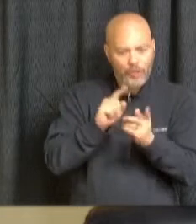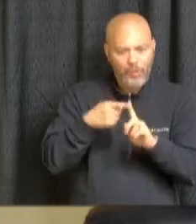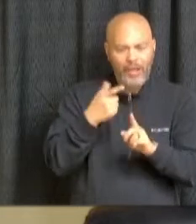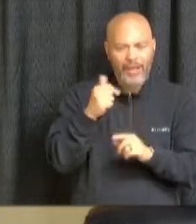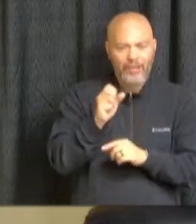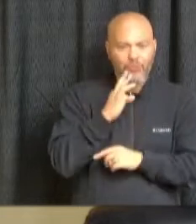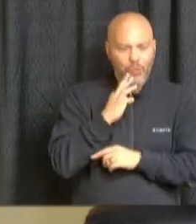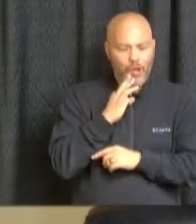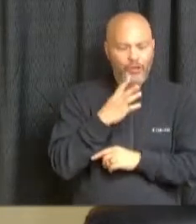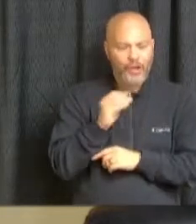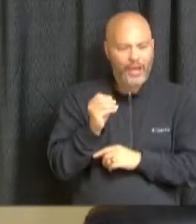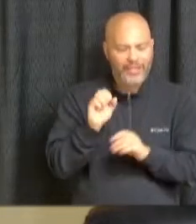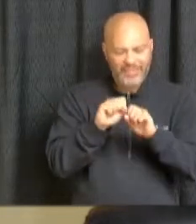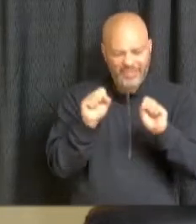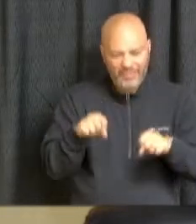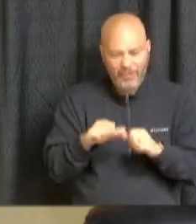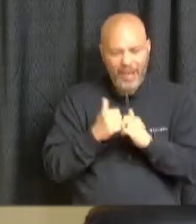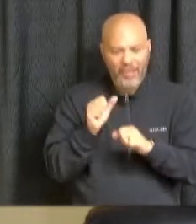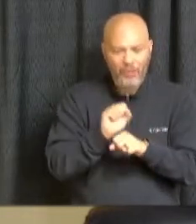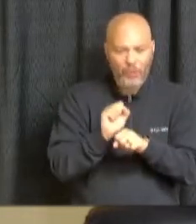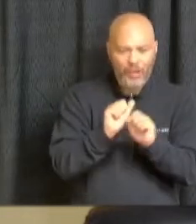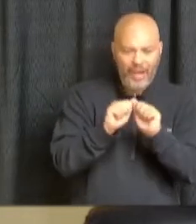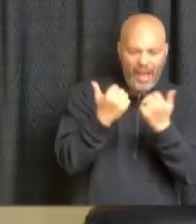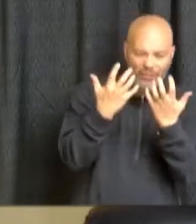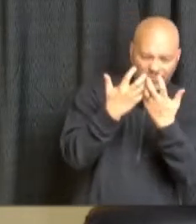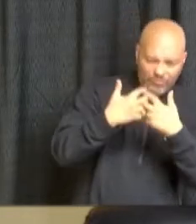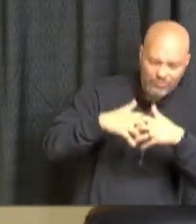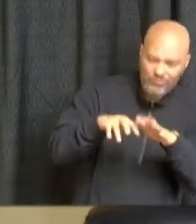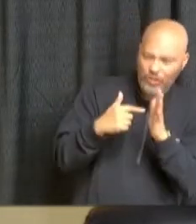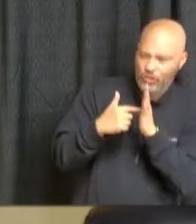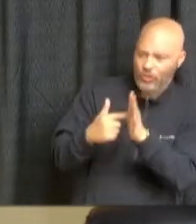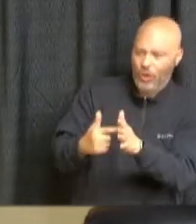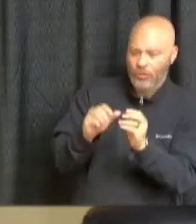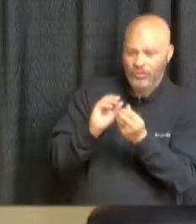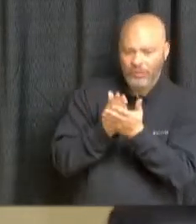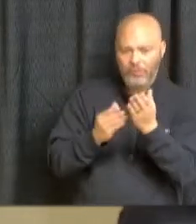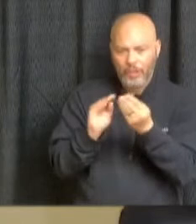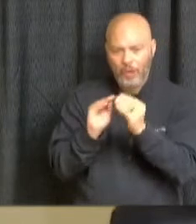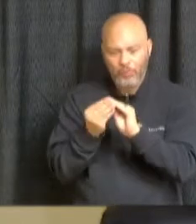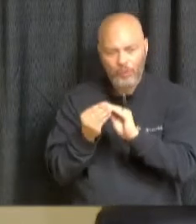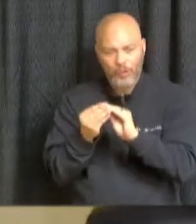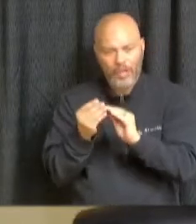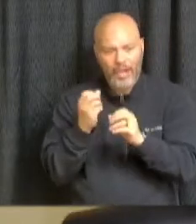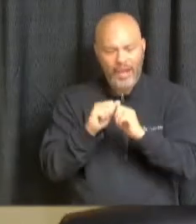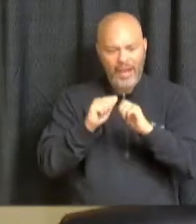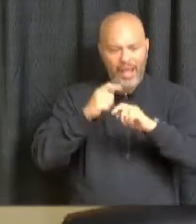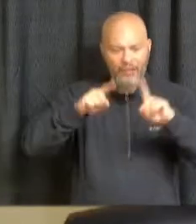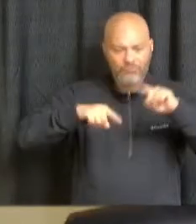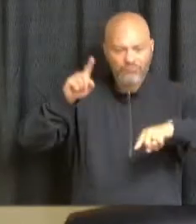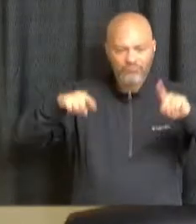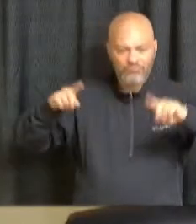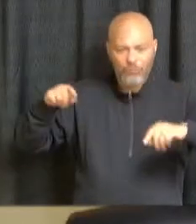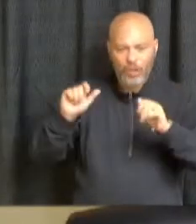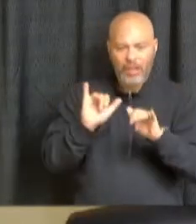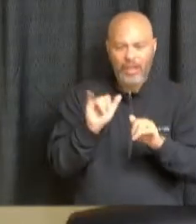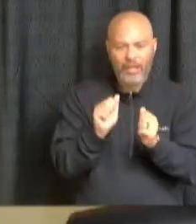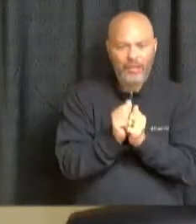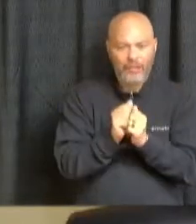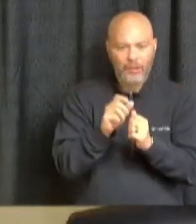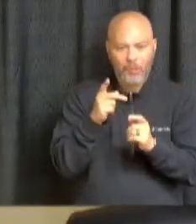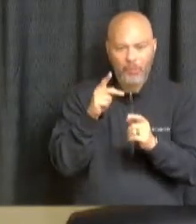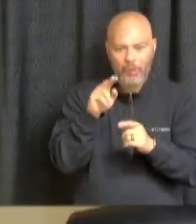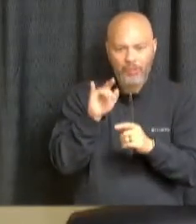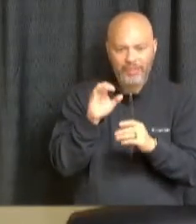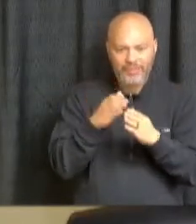and water and the systems and everything, and just showing y'all some numbers and stats and fluctuations and stuff like I did with